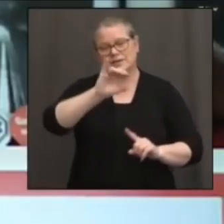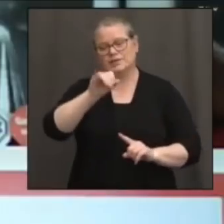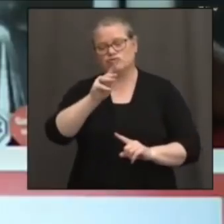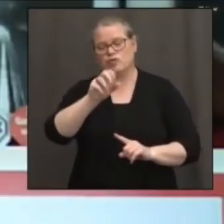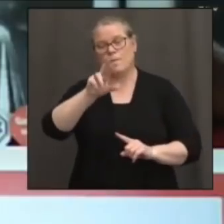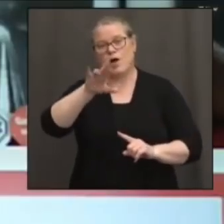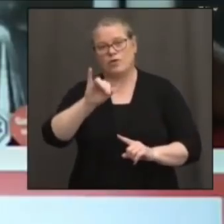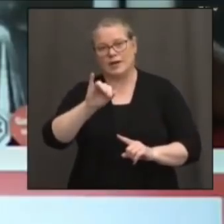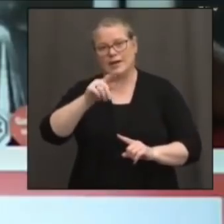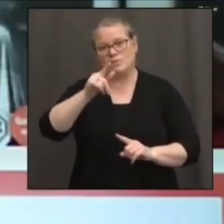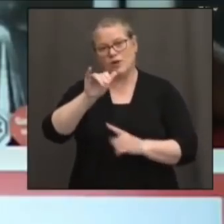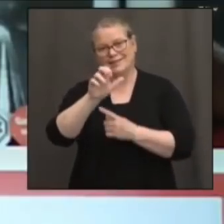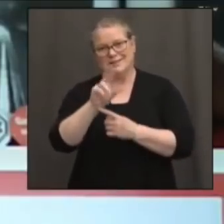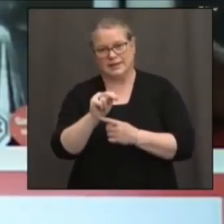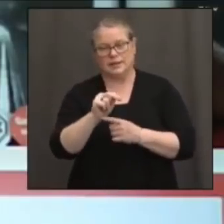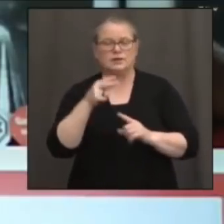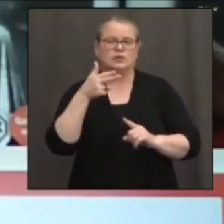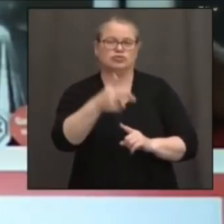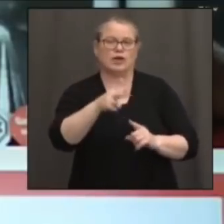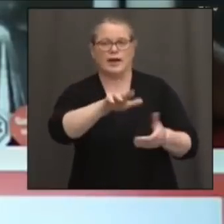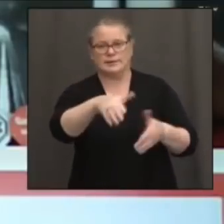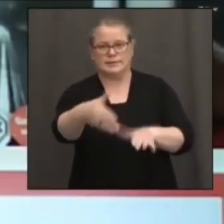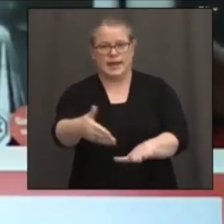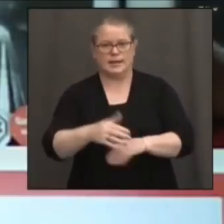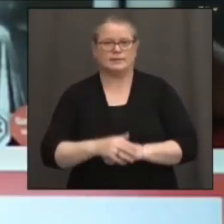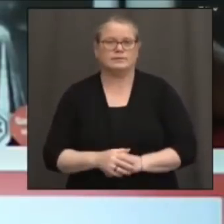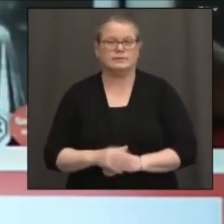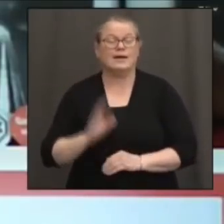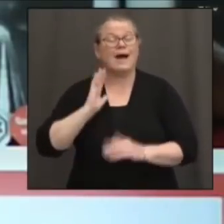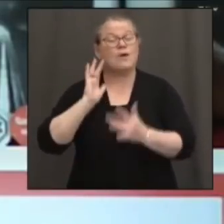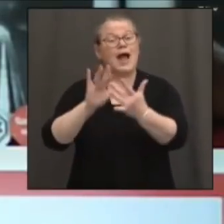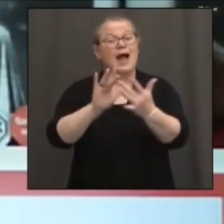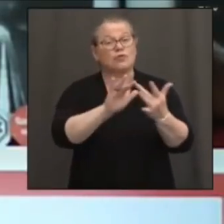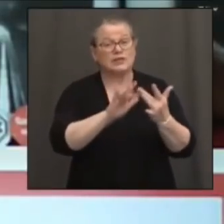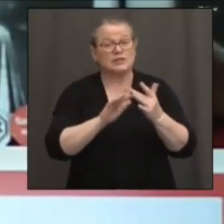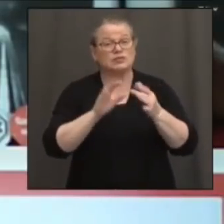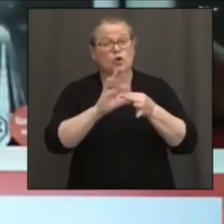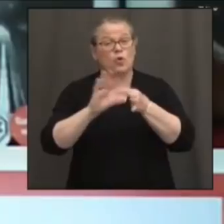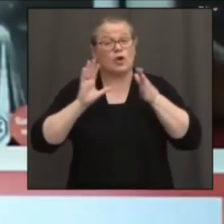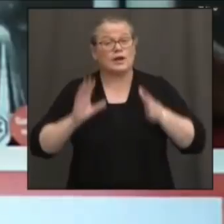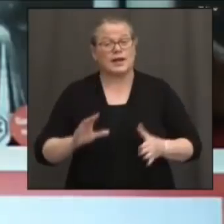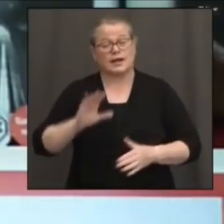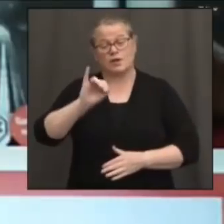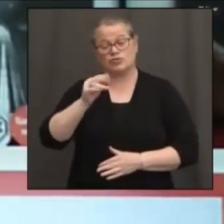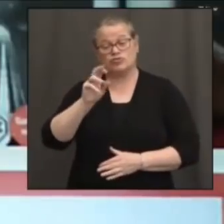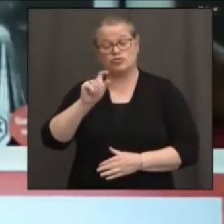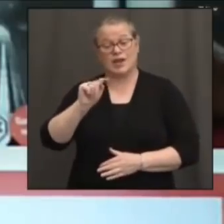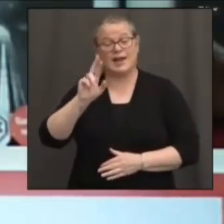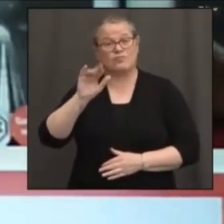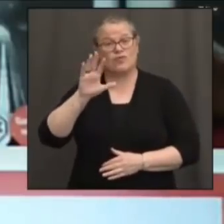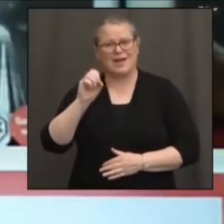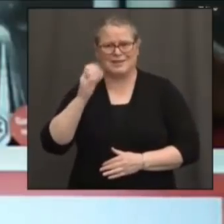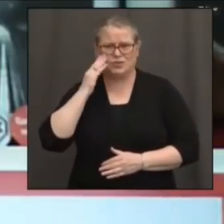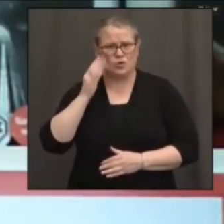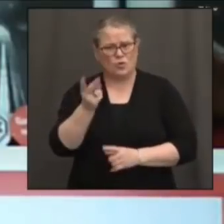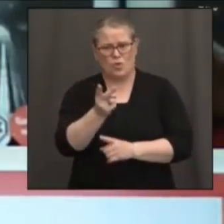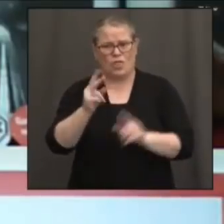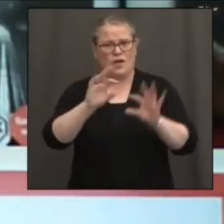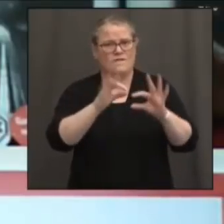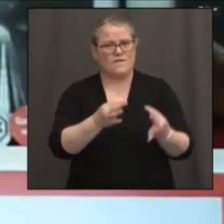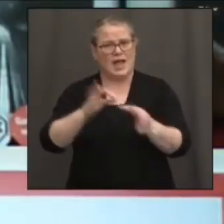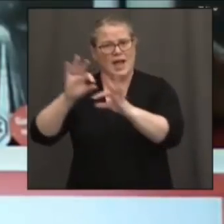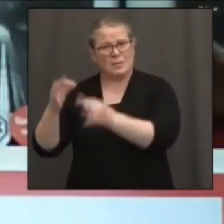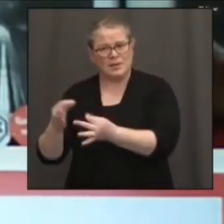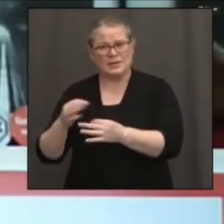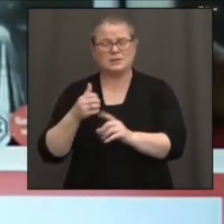Janet Rice, our outreach coordinator, she knew the families, she attended the vigils, and she knows the pain because